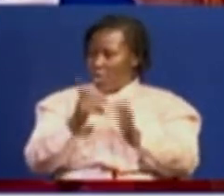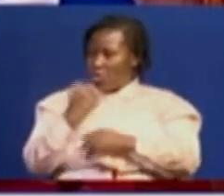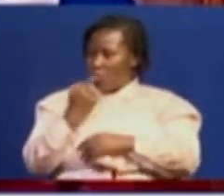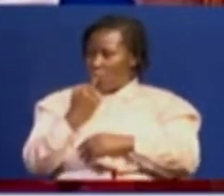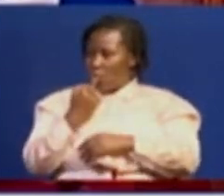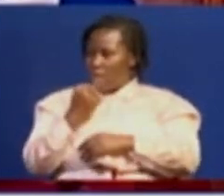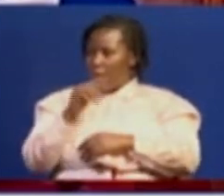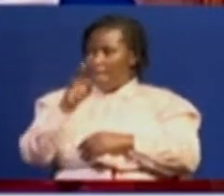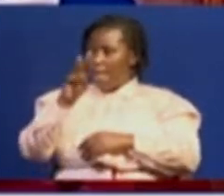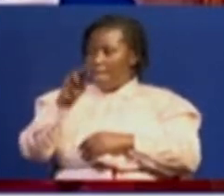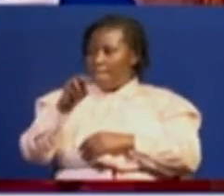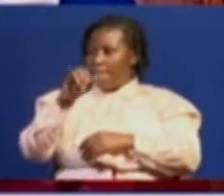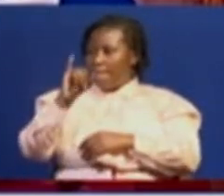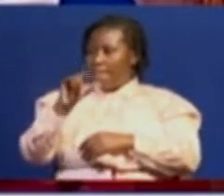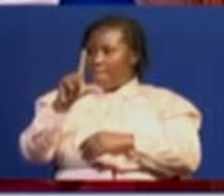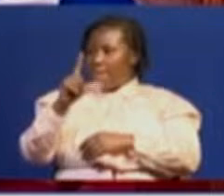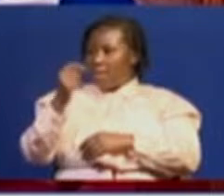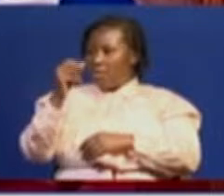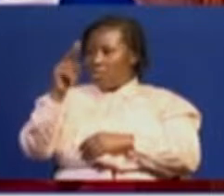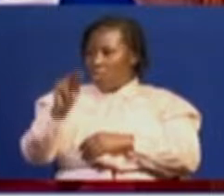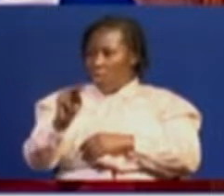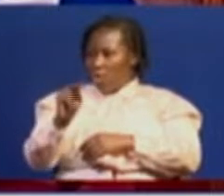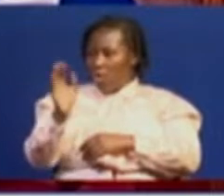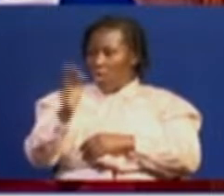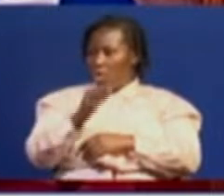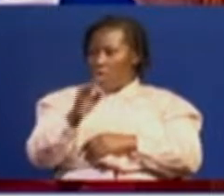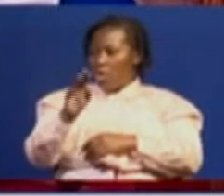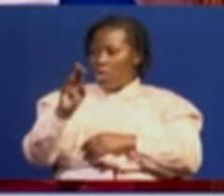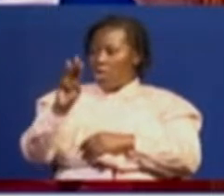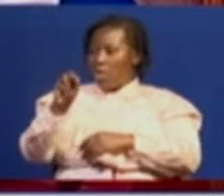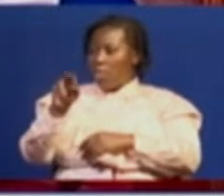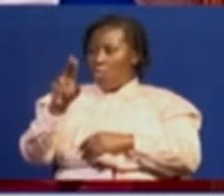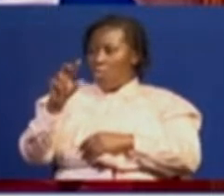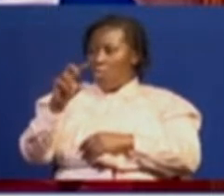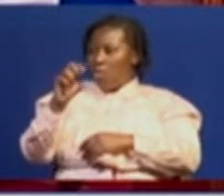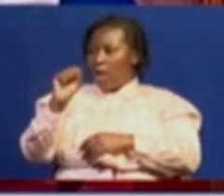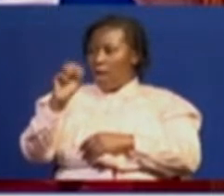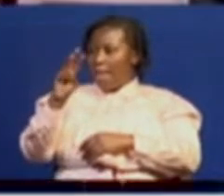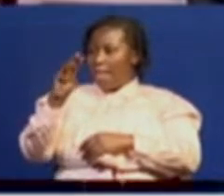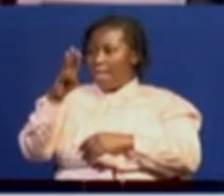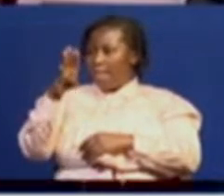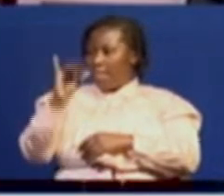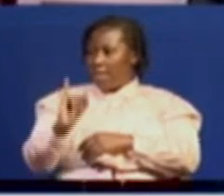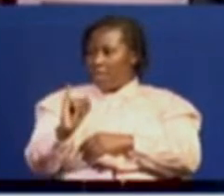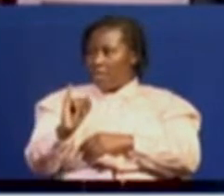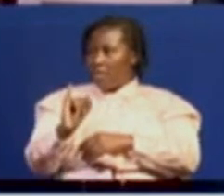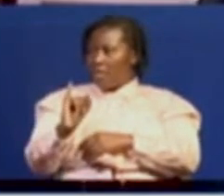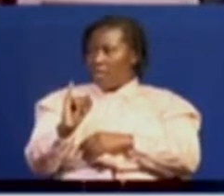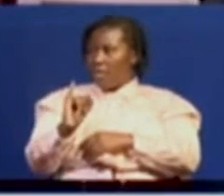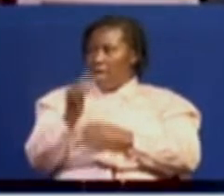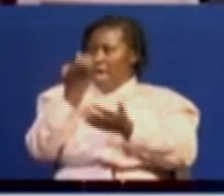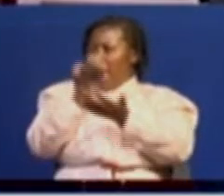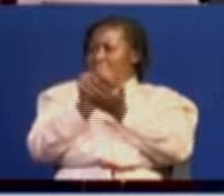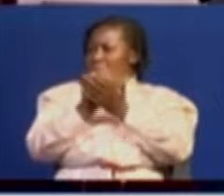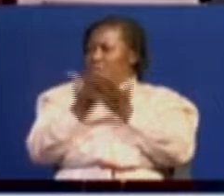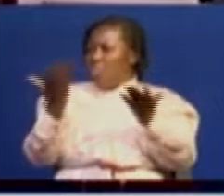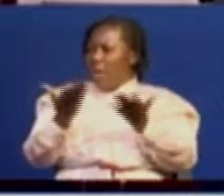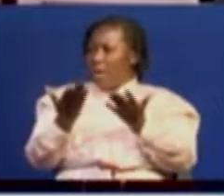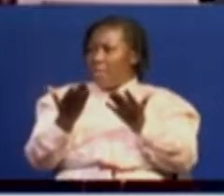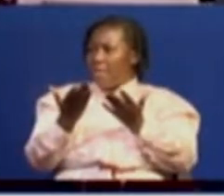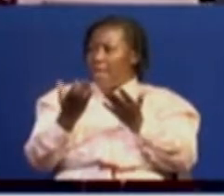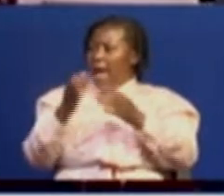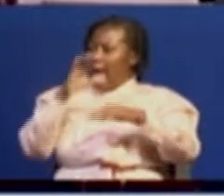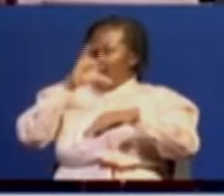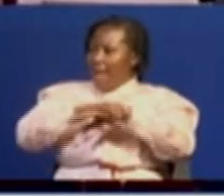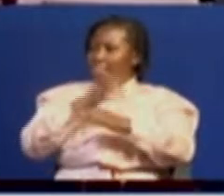Bas Party is Milton Mugambi Manyara. Milton Mugambi Imanyara. Yes. Where do you get that evidence